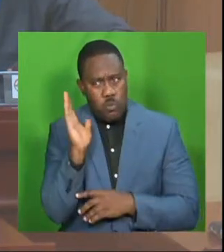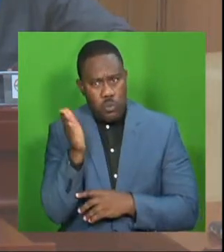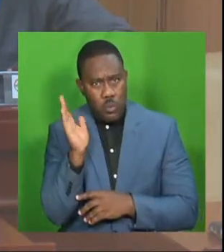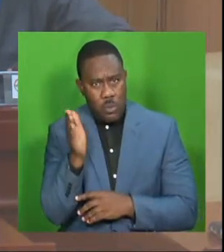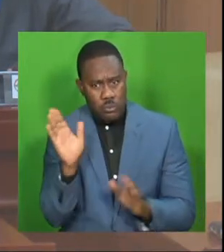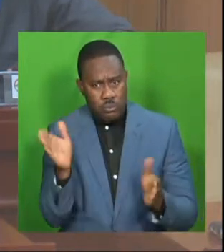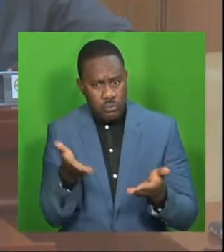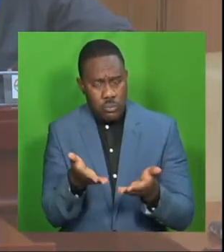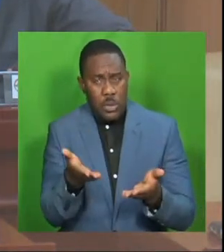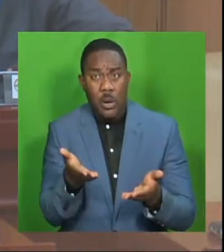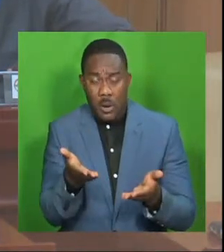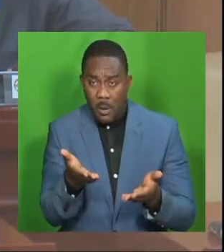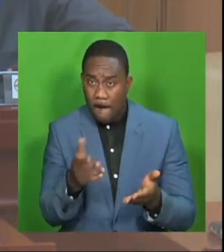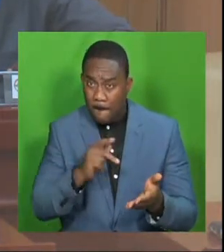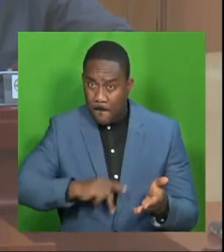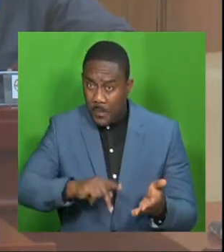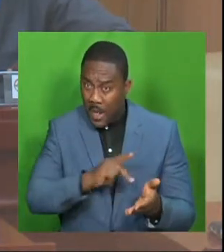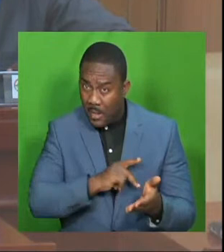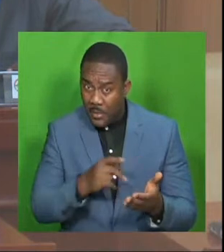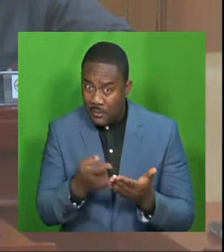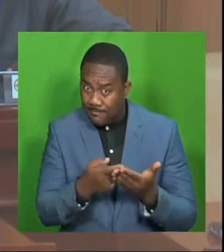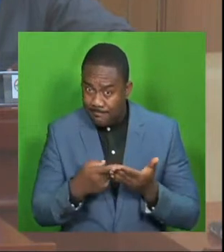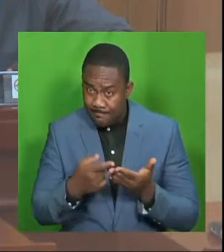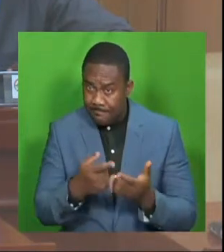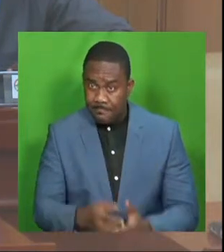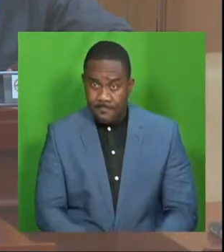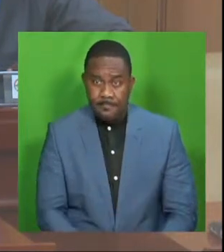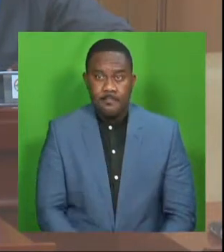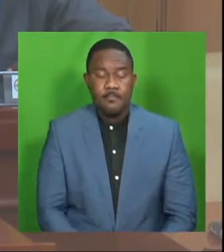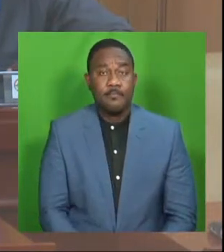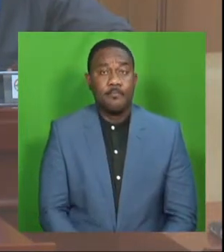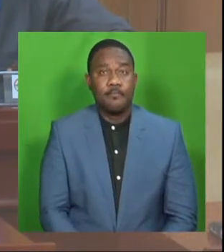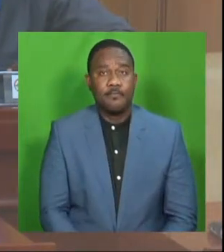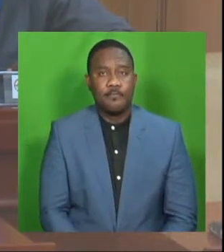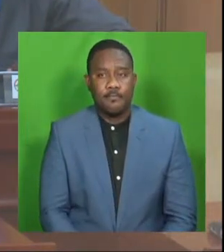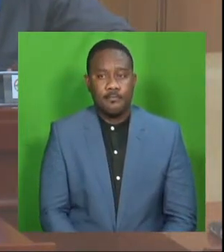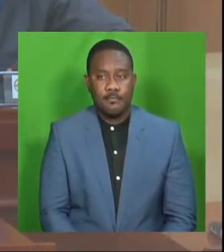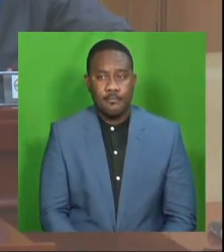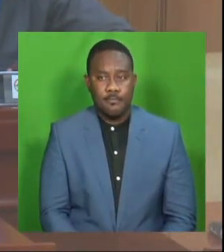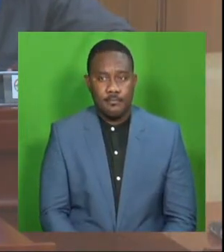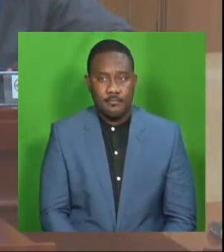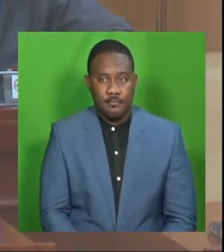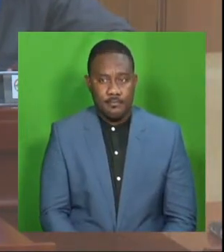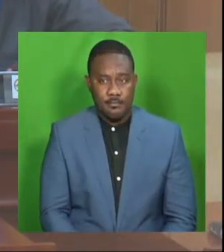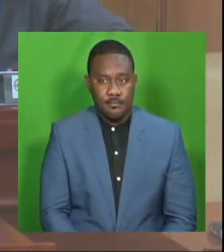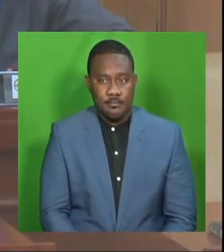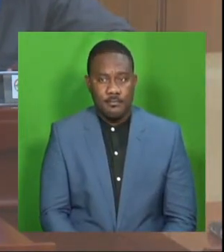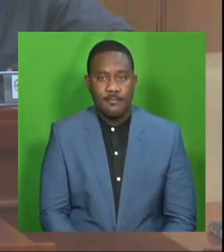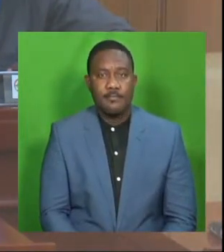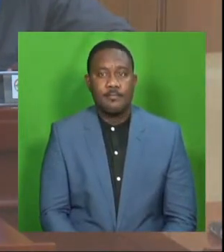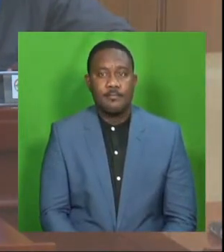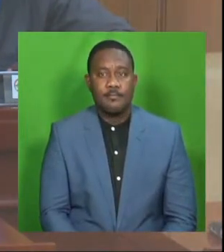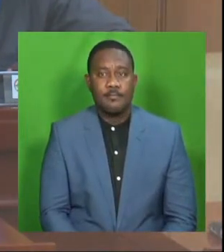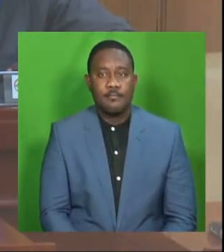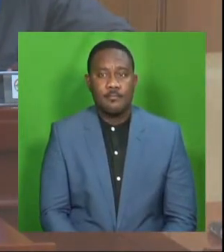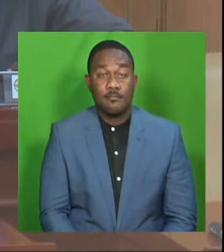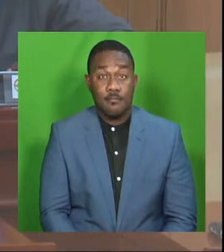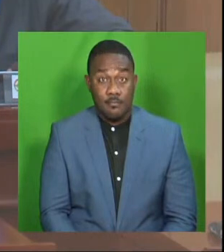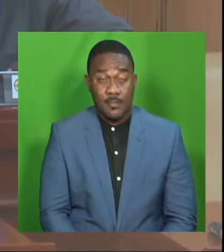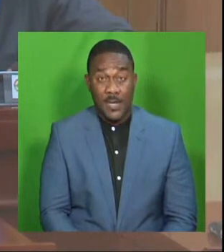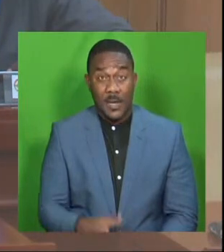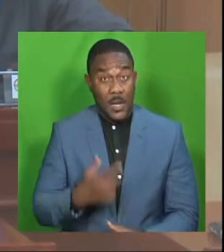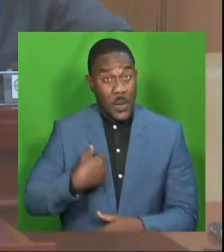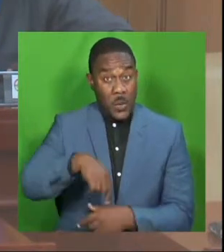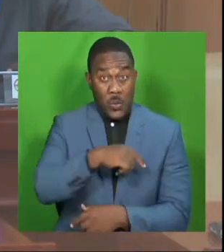fore. Right Honorable Speaker, very, very unfortunately, we have as a